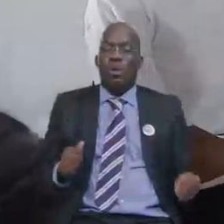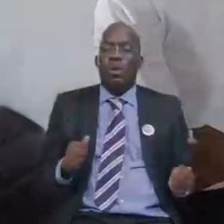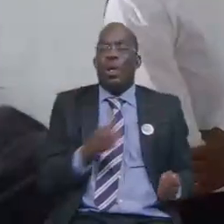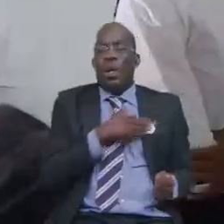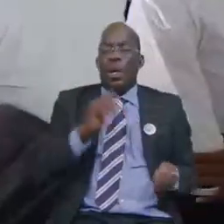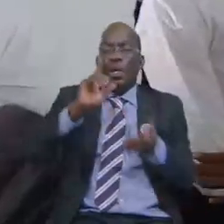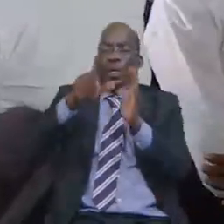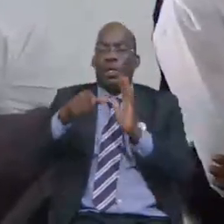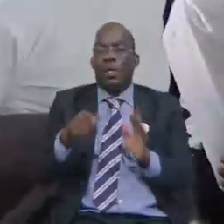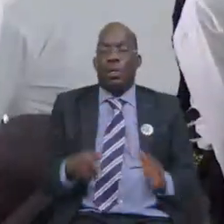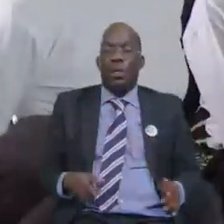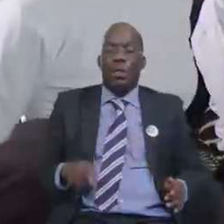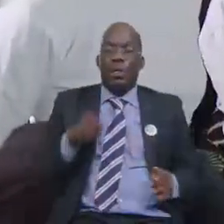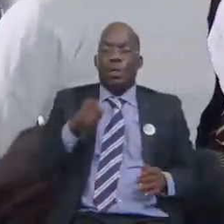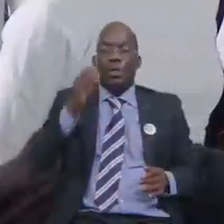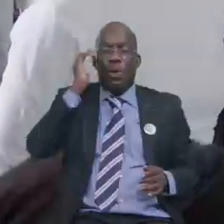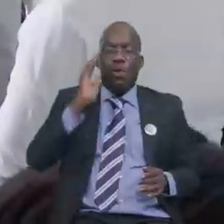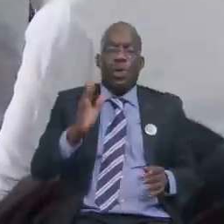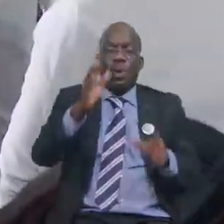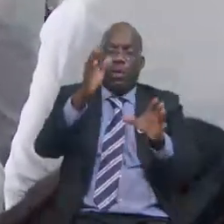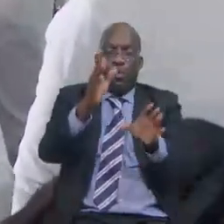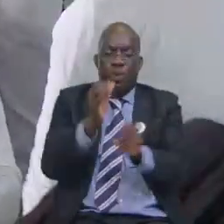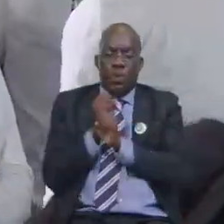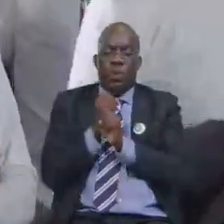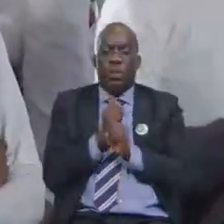eventually you are going to possess.